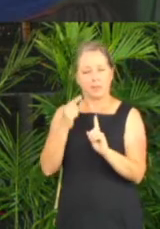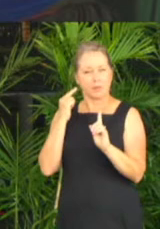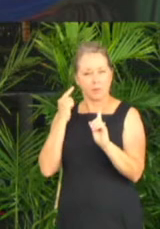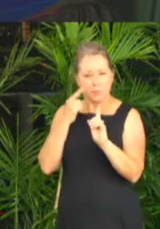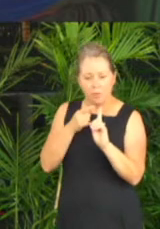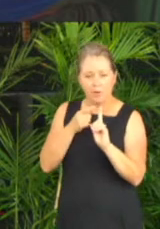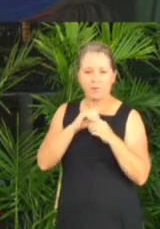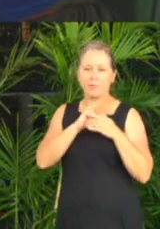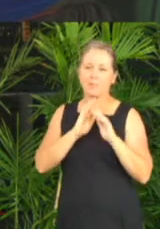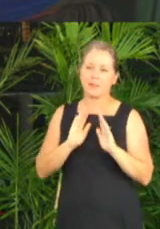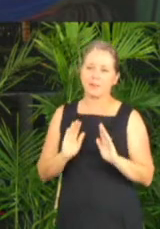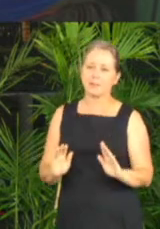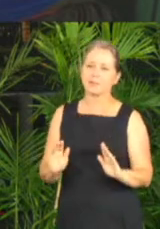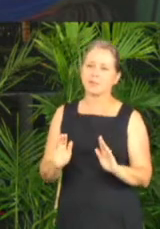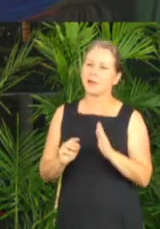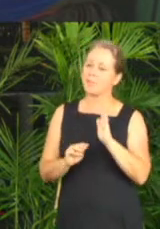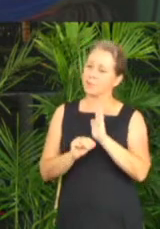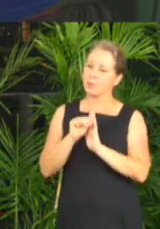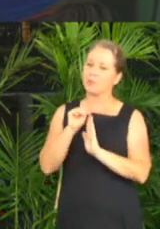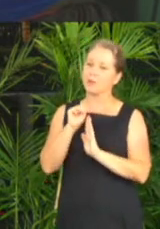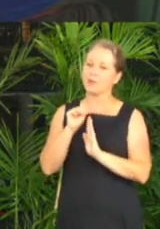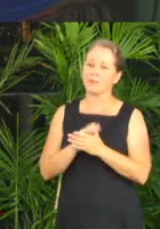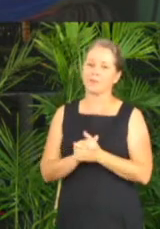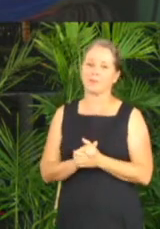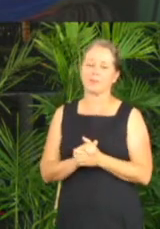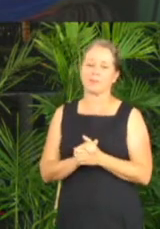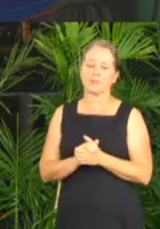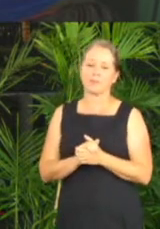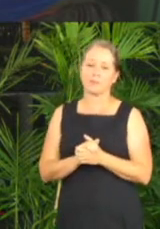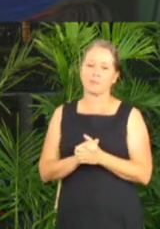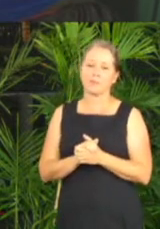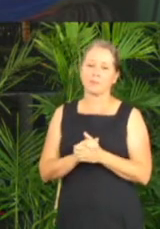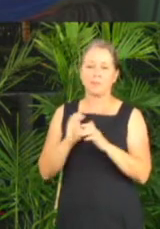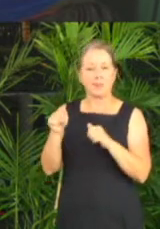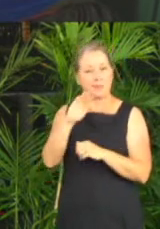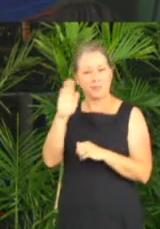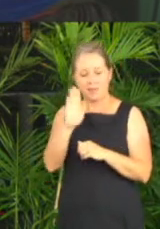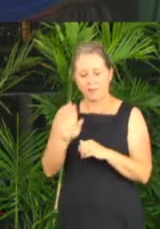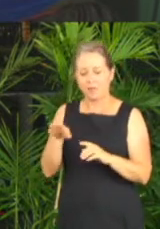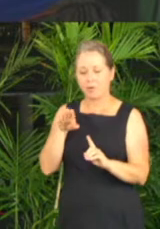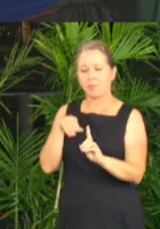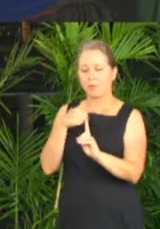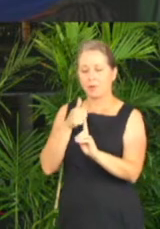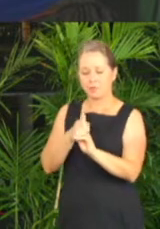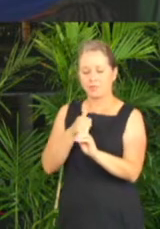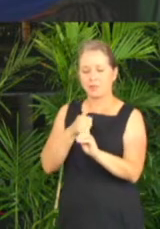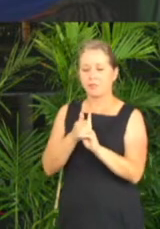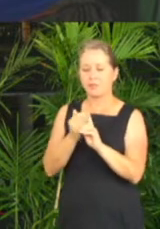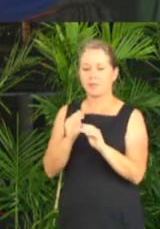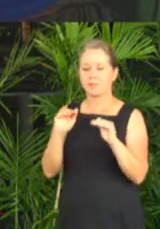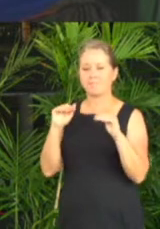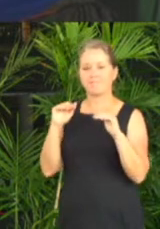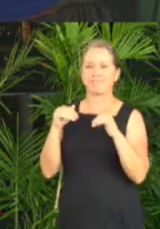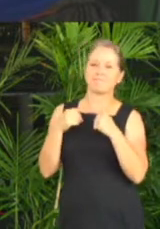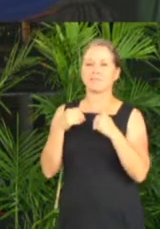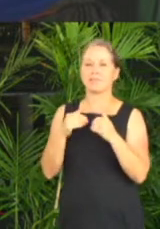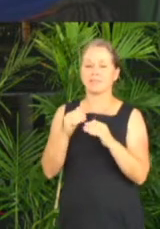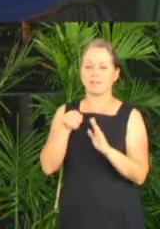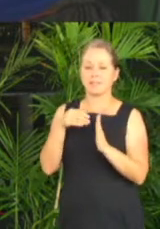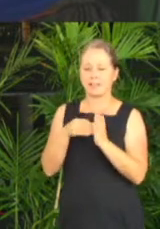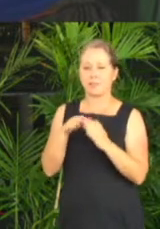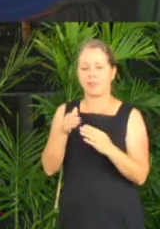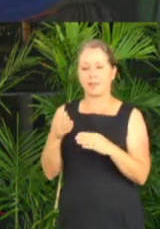inner peace and maturity. May you never put yourself at the center of things.